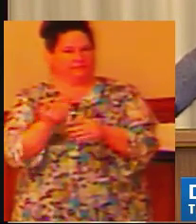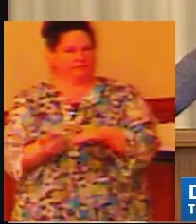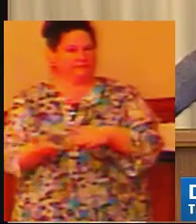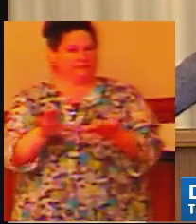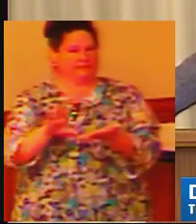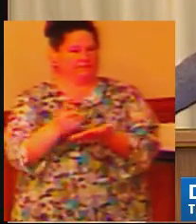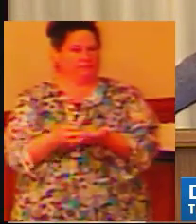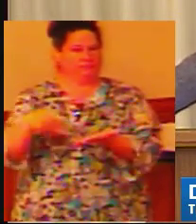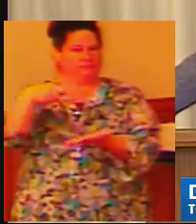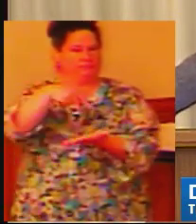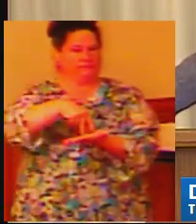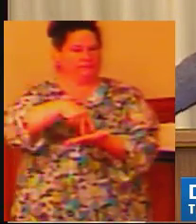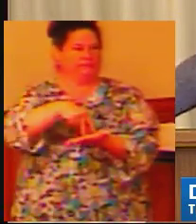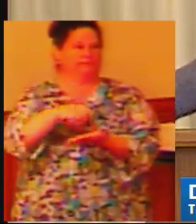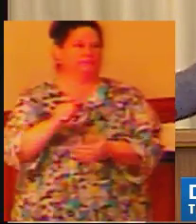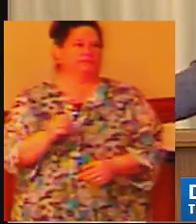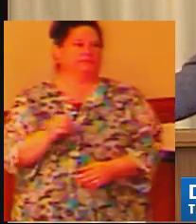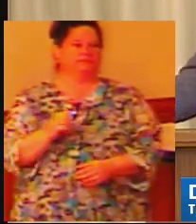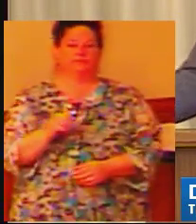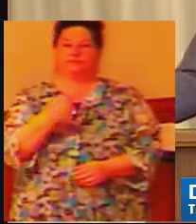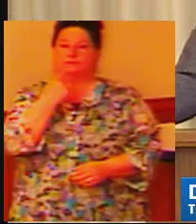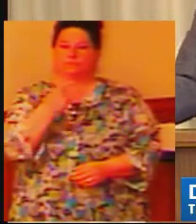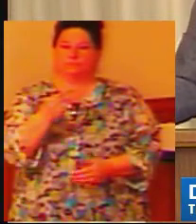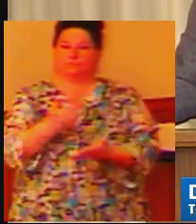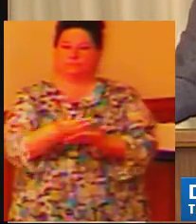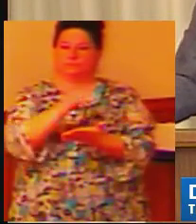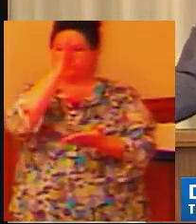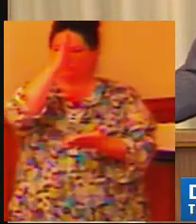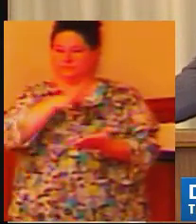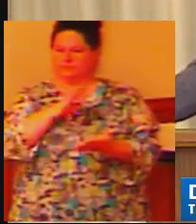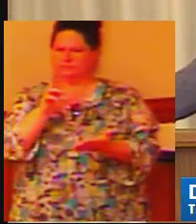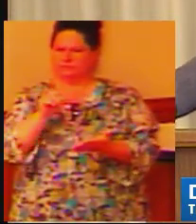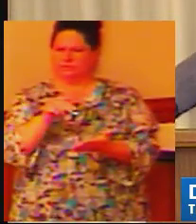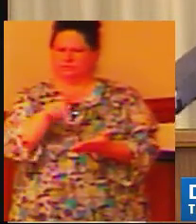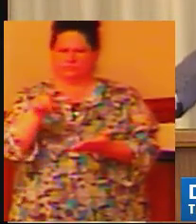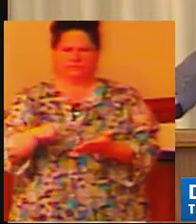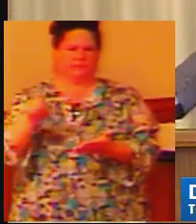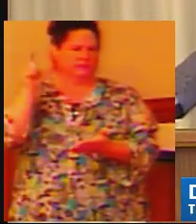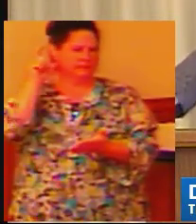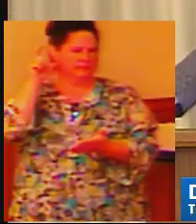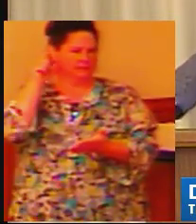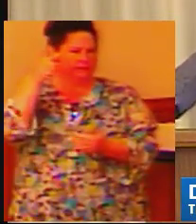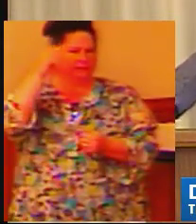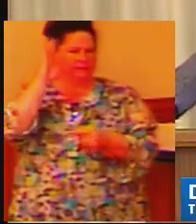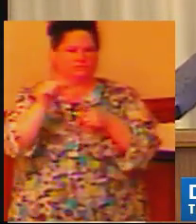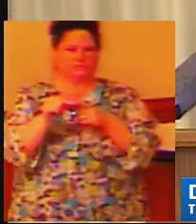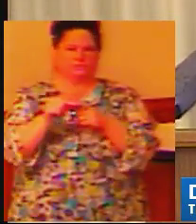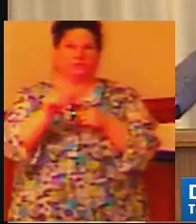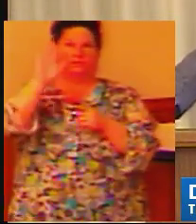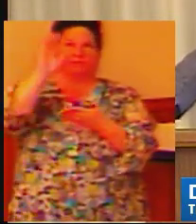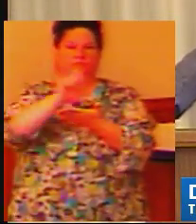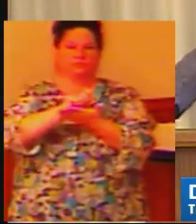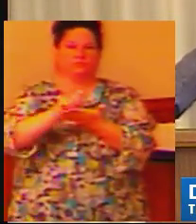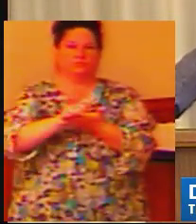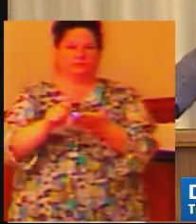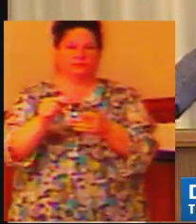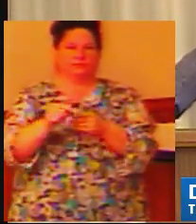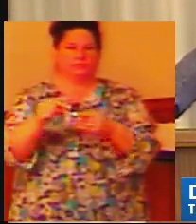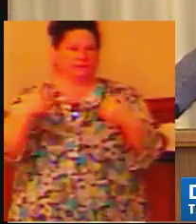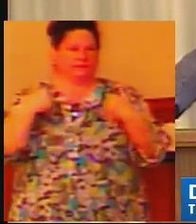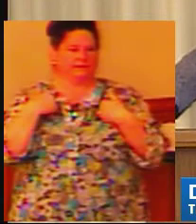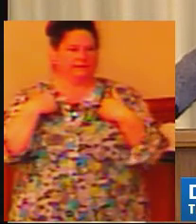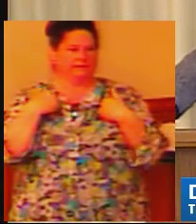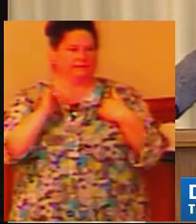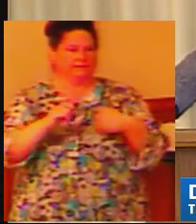So he told the rich man that, no, you have to listen to God's word, the written word of God that they had at that particular